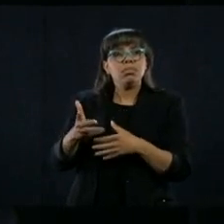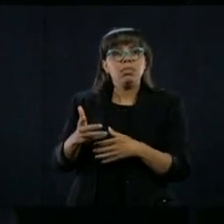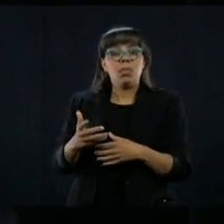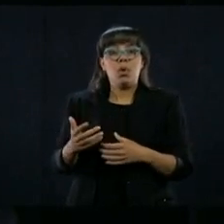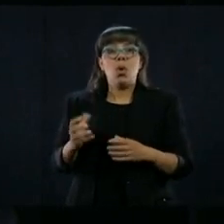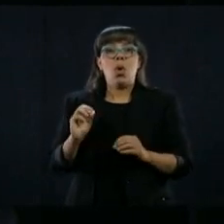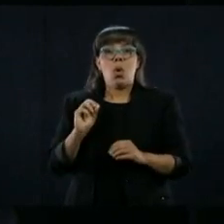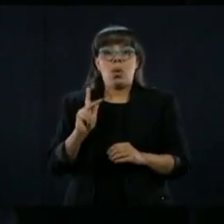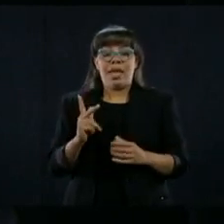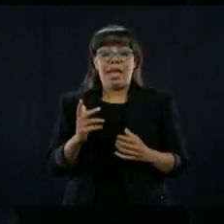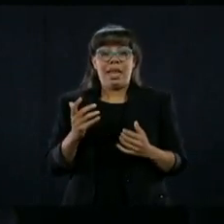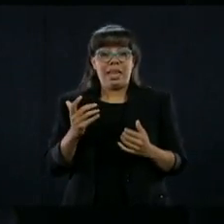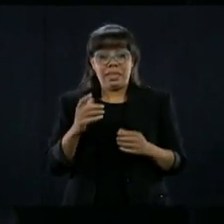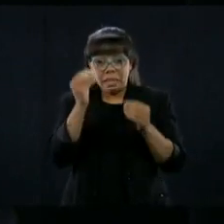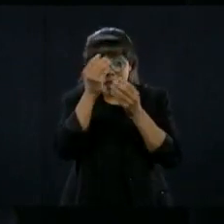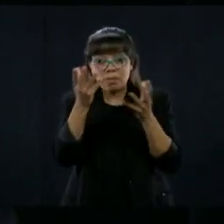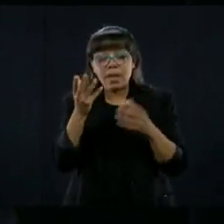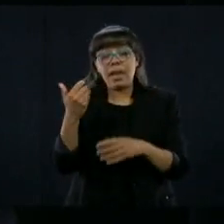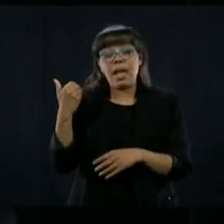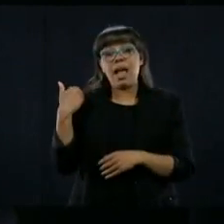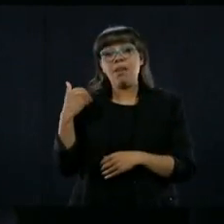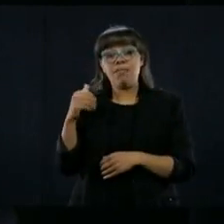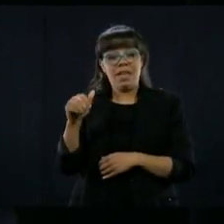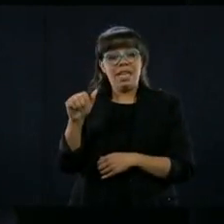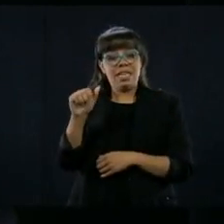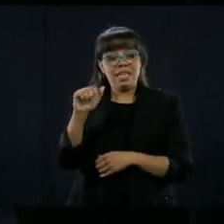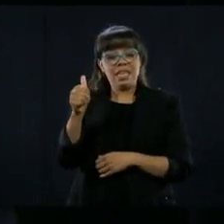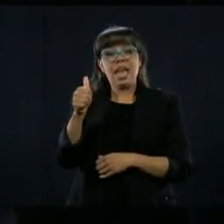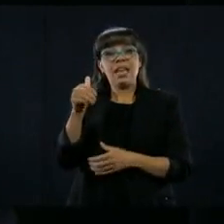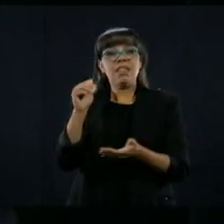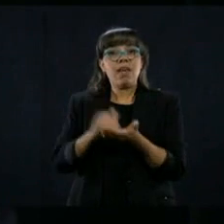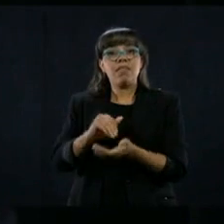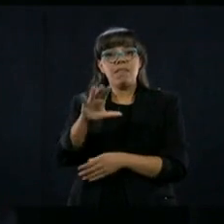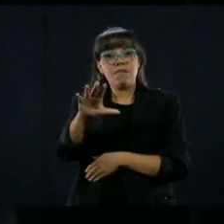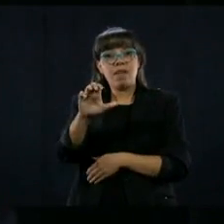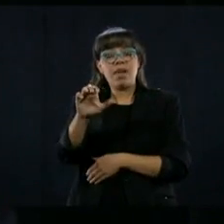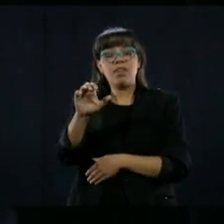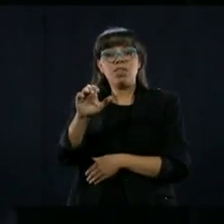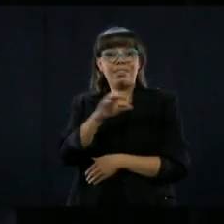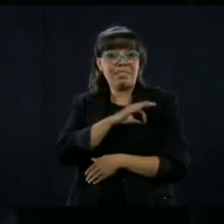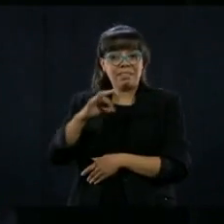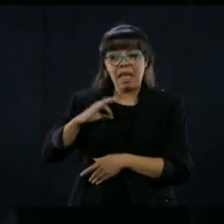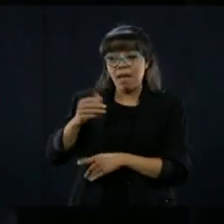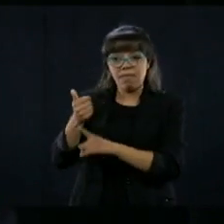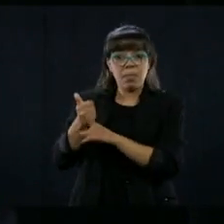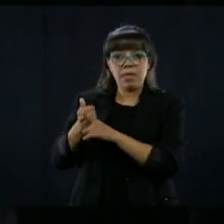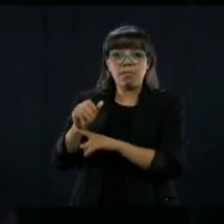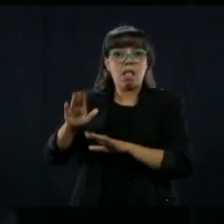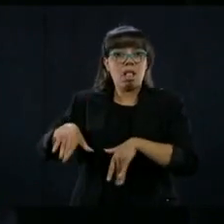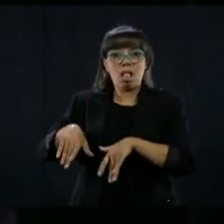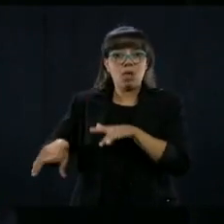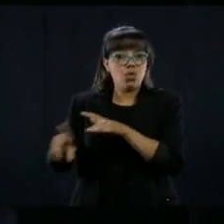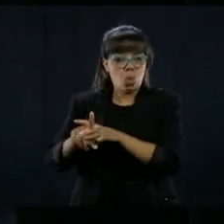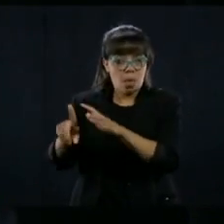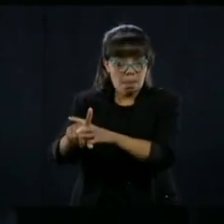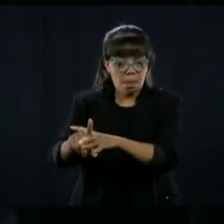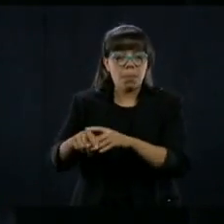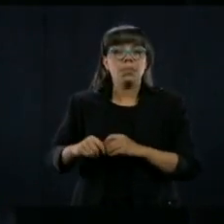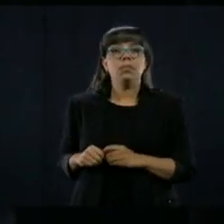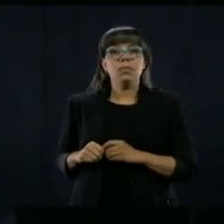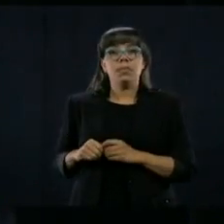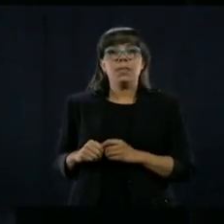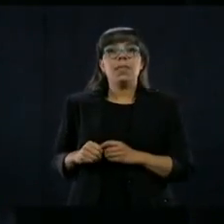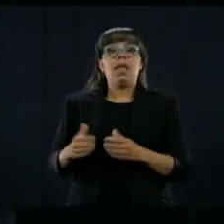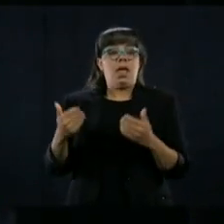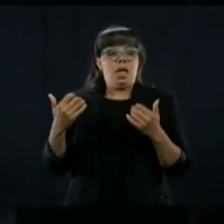are absent. We have 7,200 people that we've hired and are working now, coming from